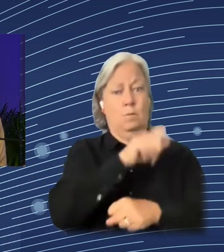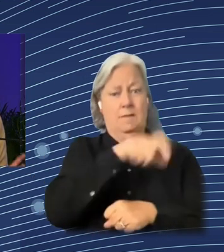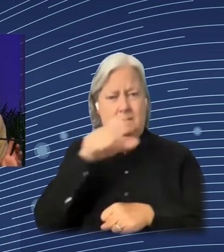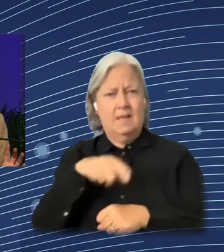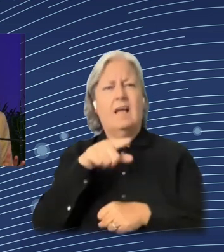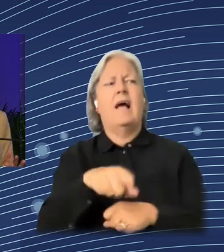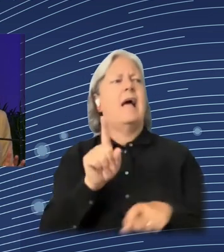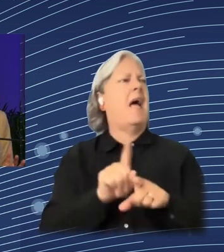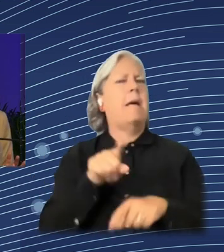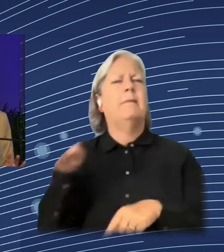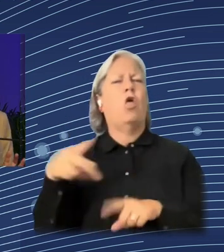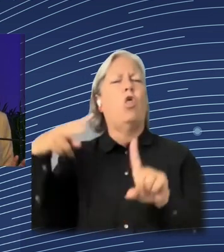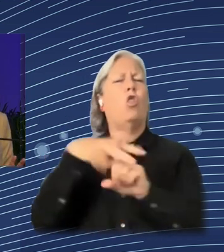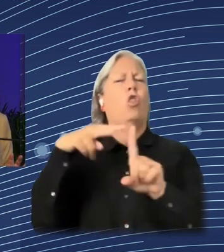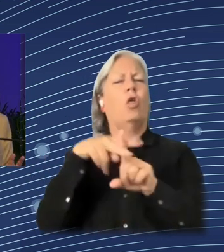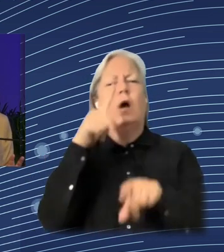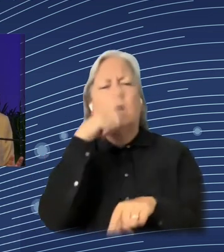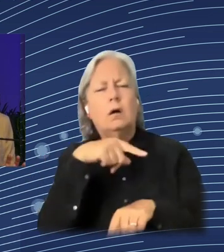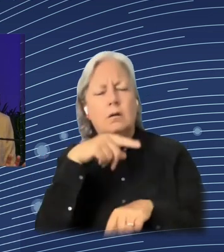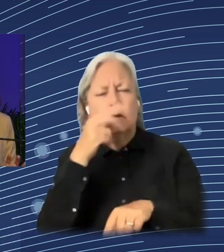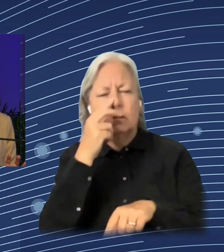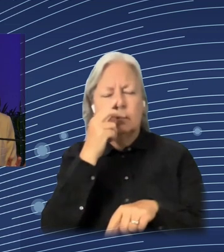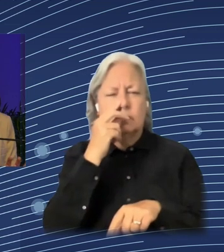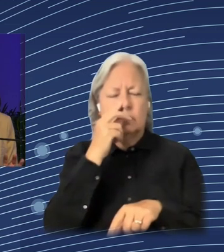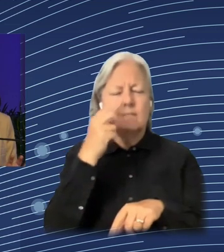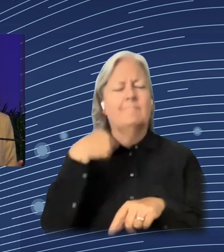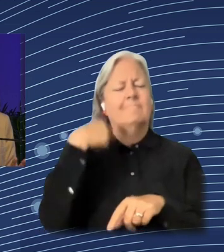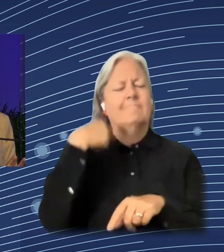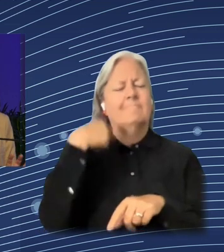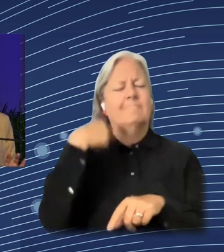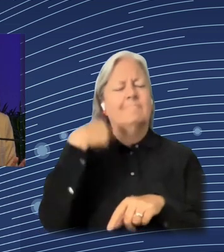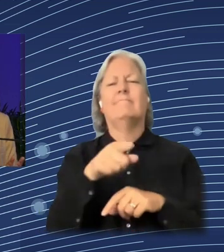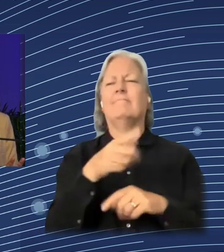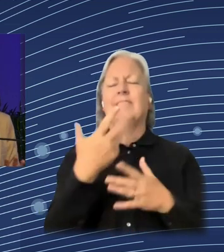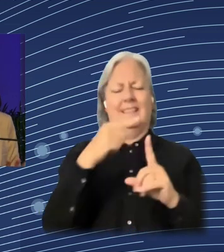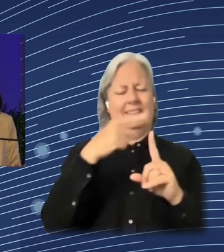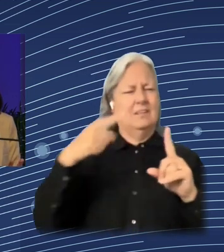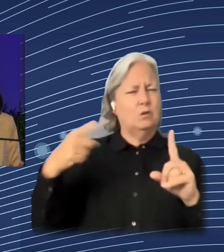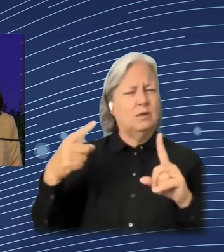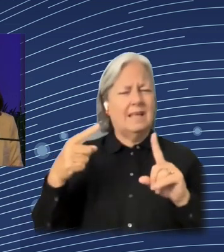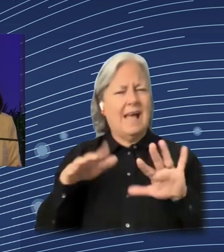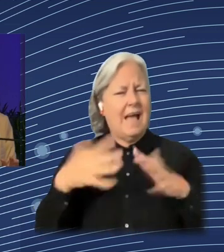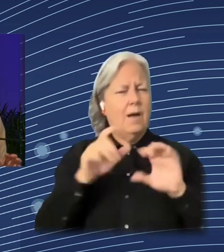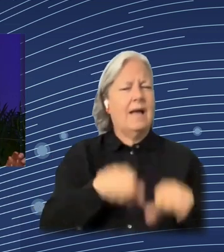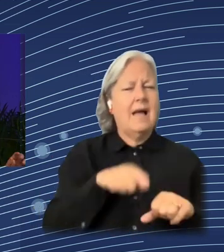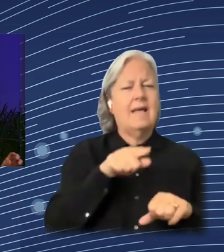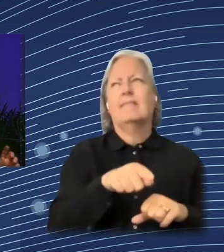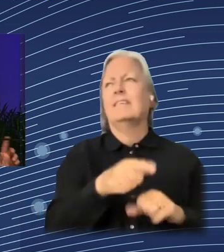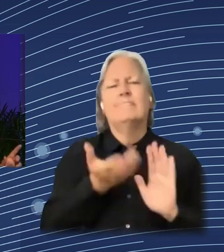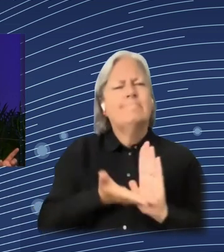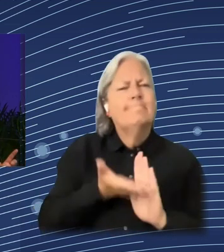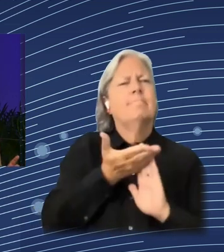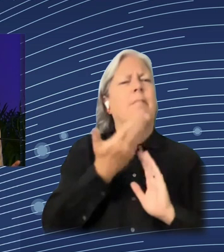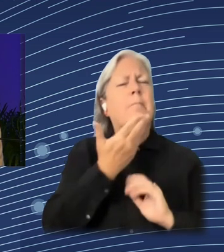to show how digitalization also helped IMSS to improve its services for citizens.